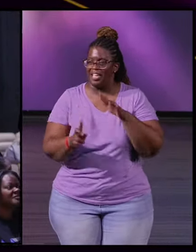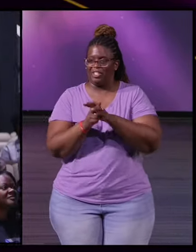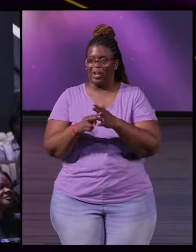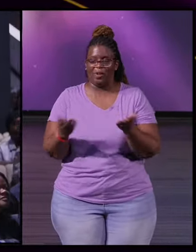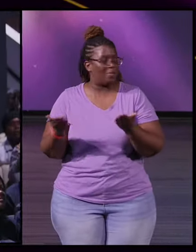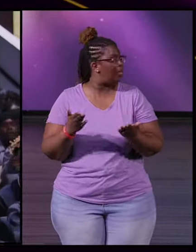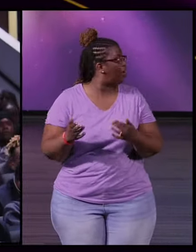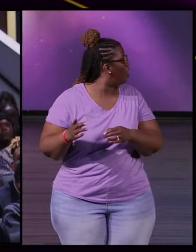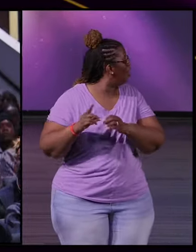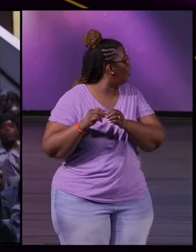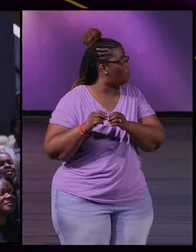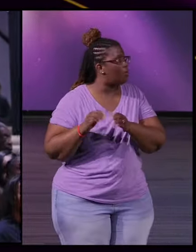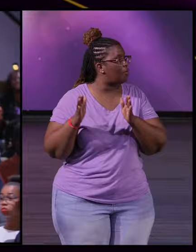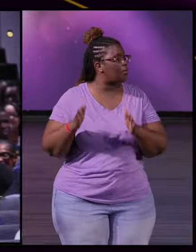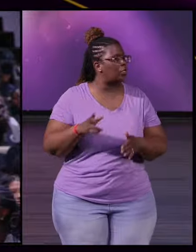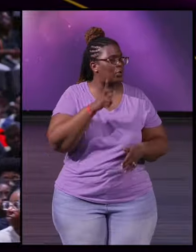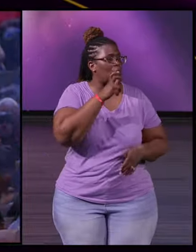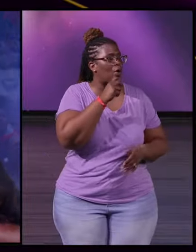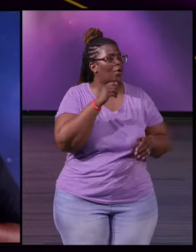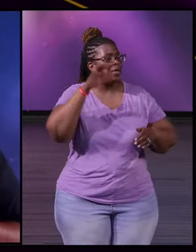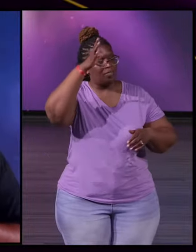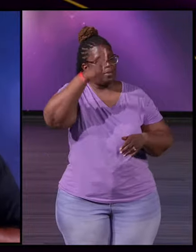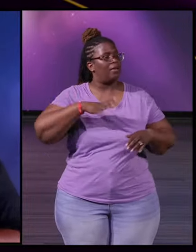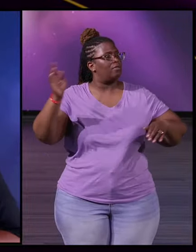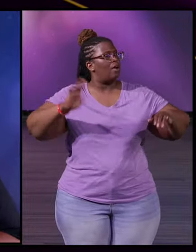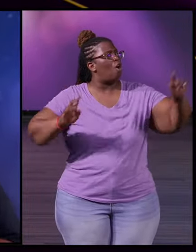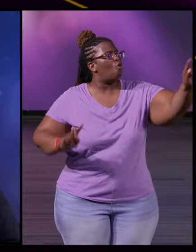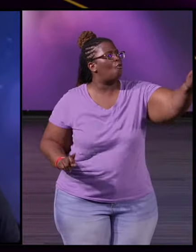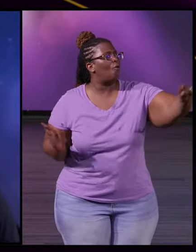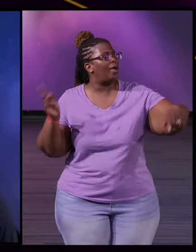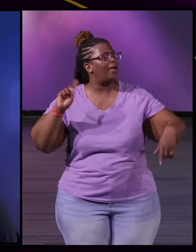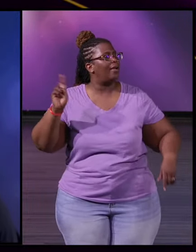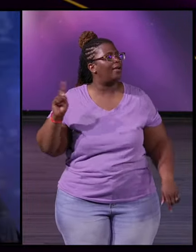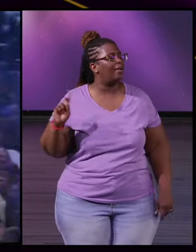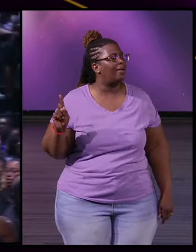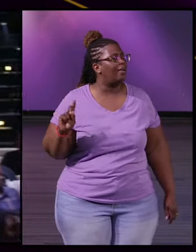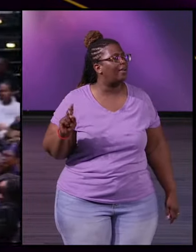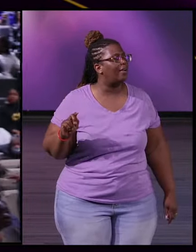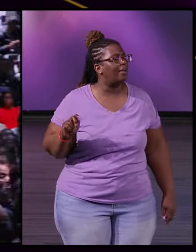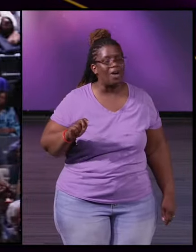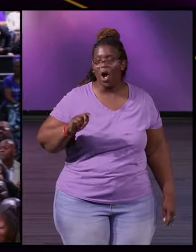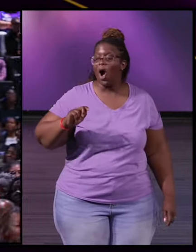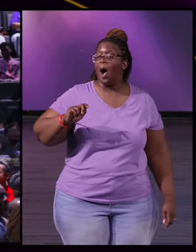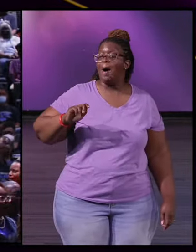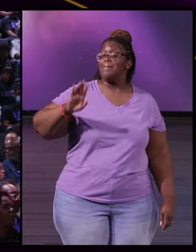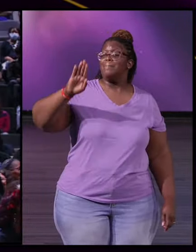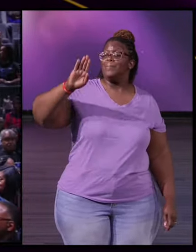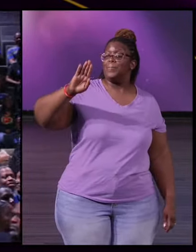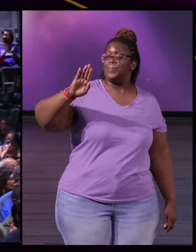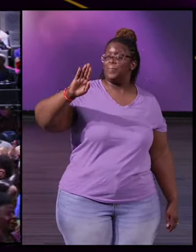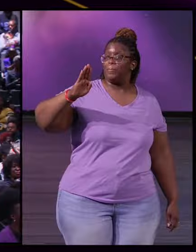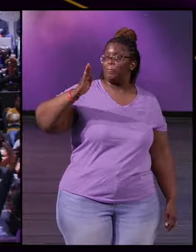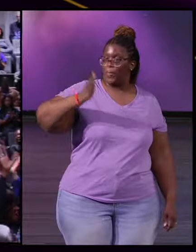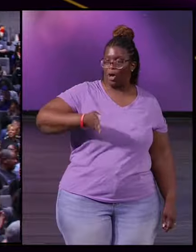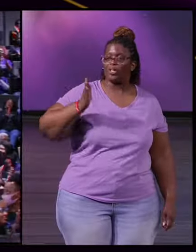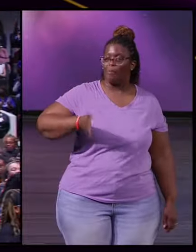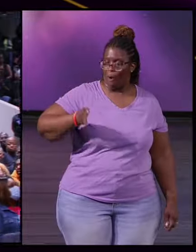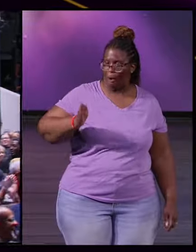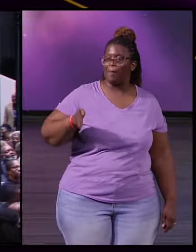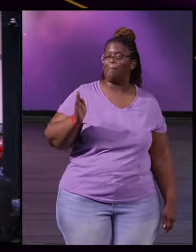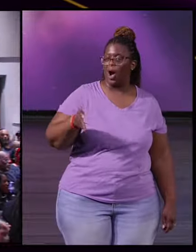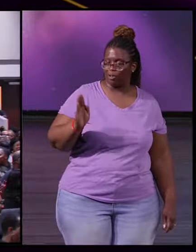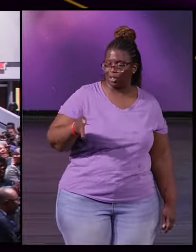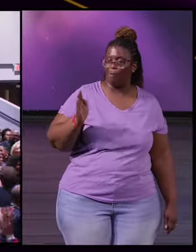we got one more. Oh, there's somebody. Oh, where'd y'all come from? From Baltimore.